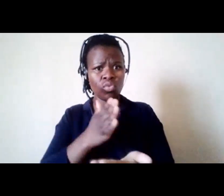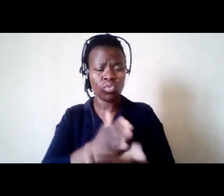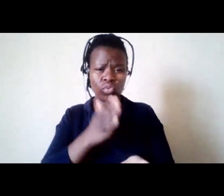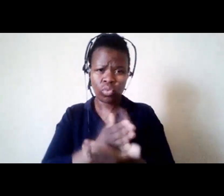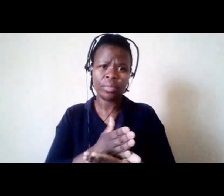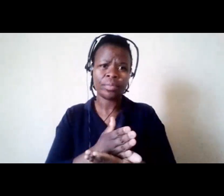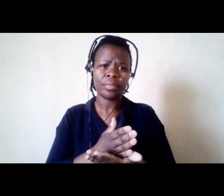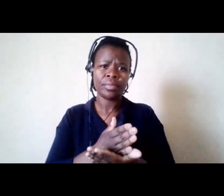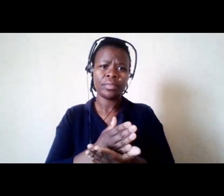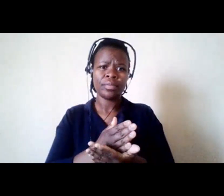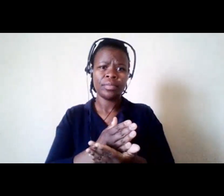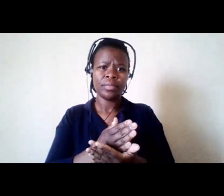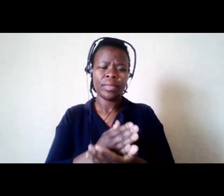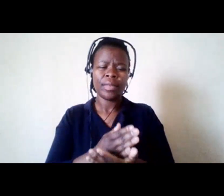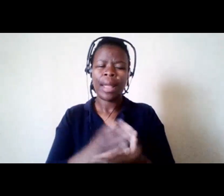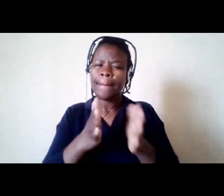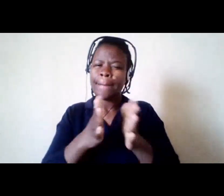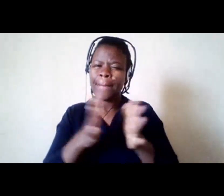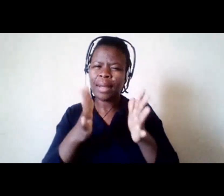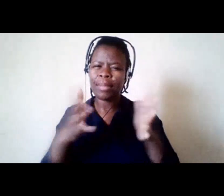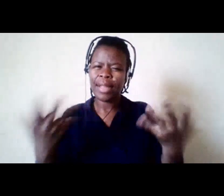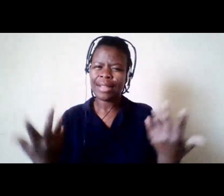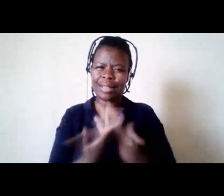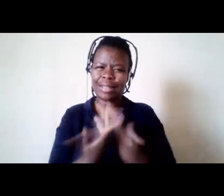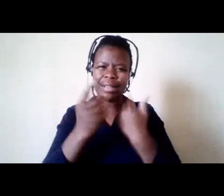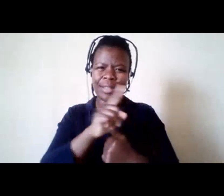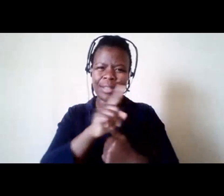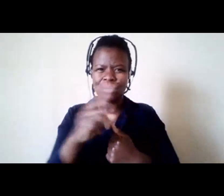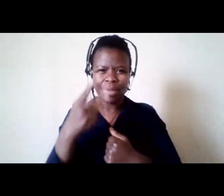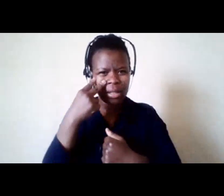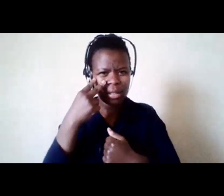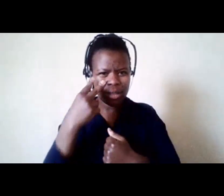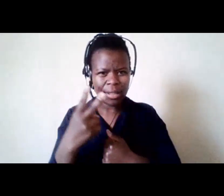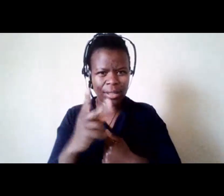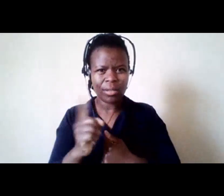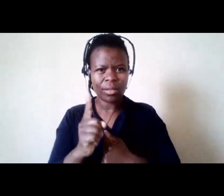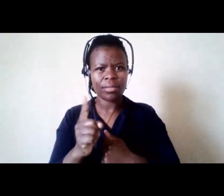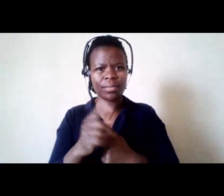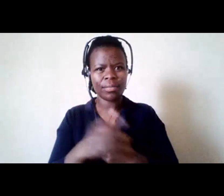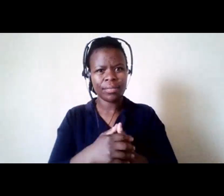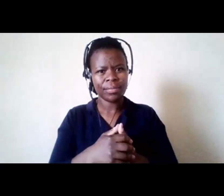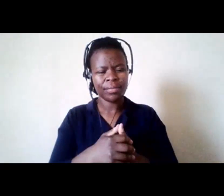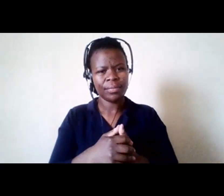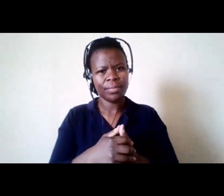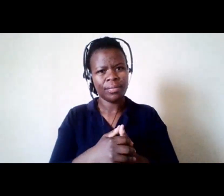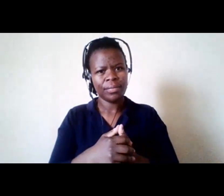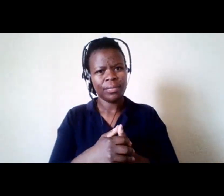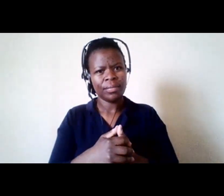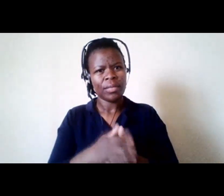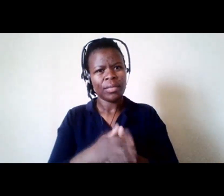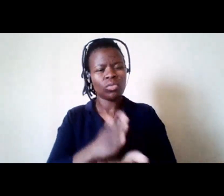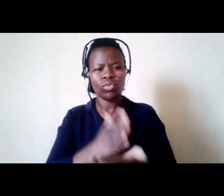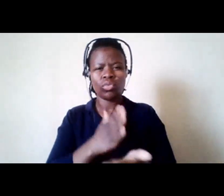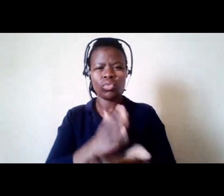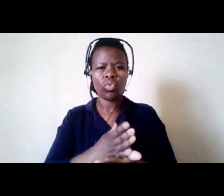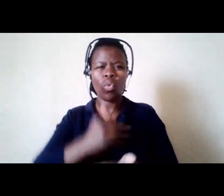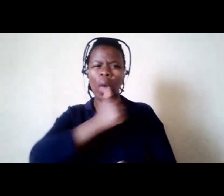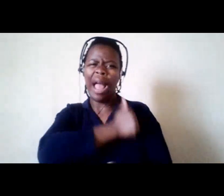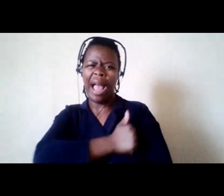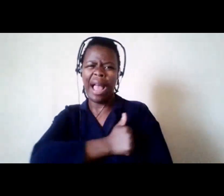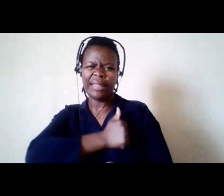there are other big challenges, but the one I've seen, which sometimes morphs into the other ones, has always been attitudinal